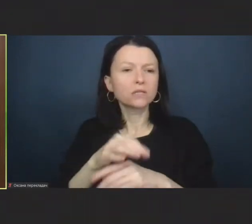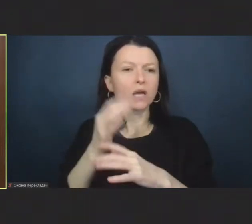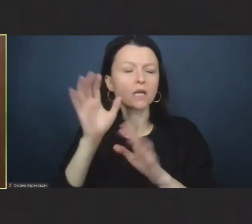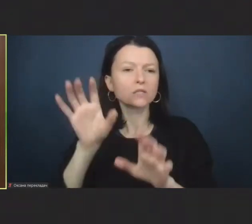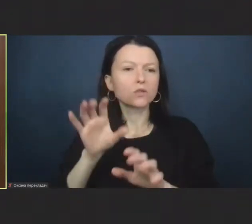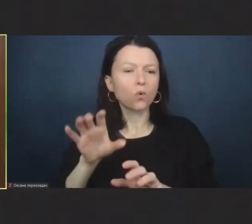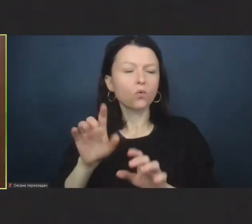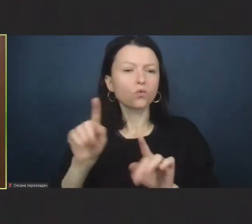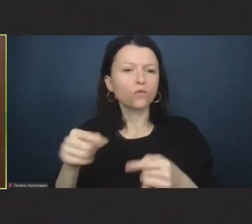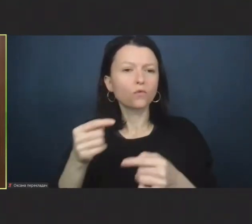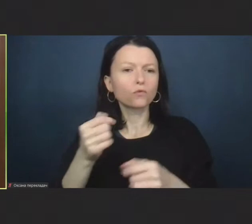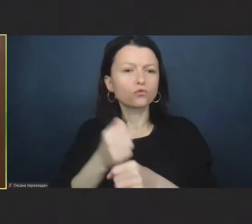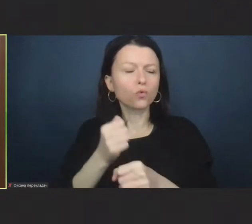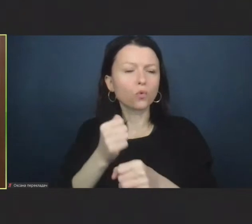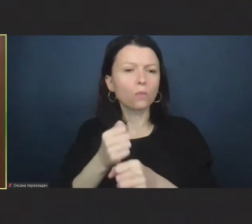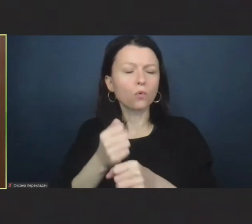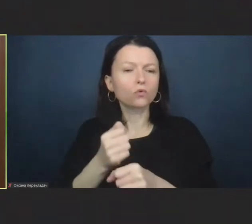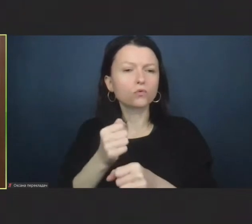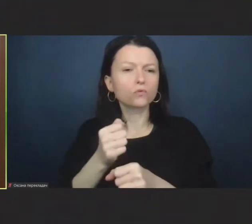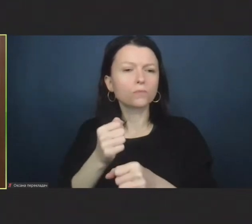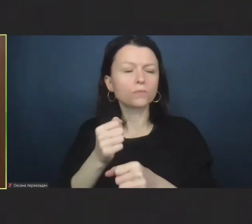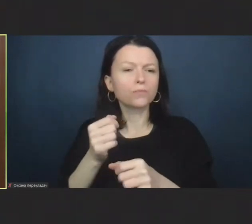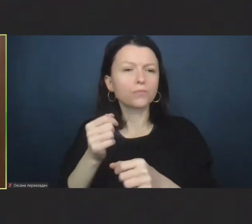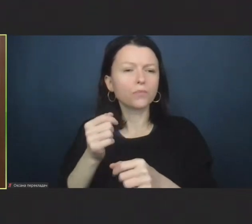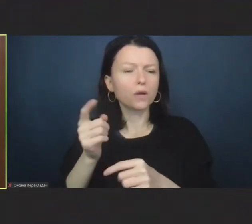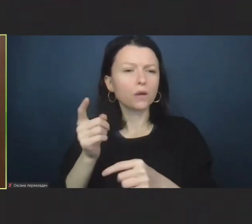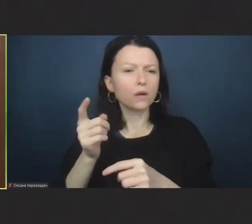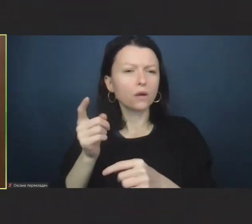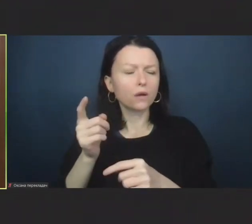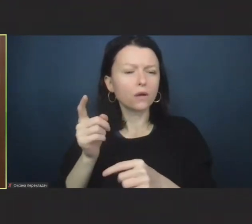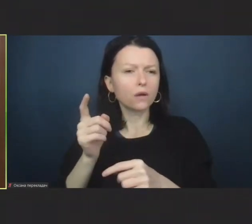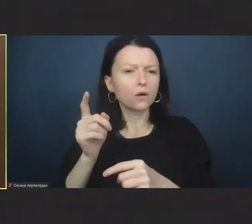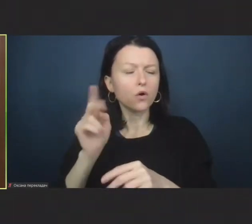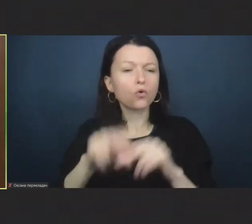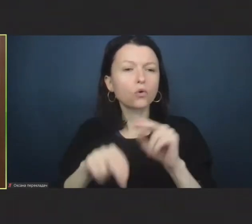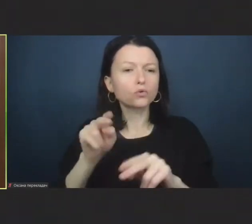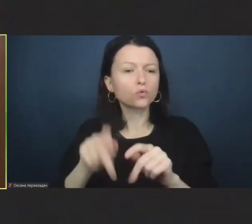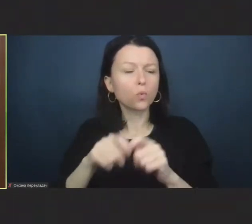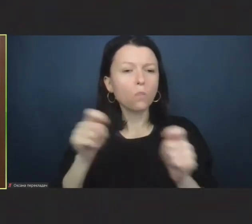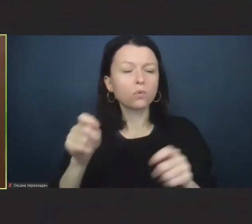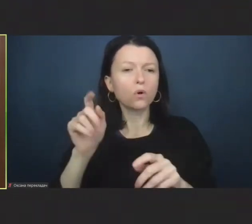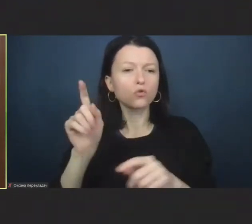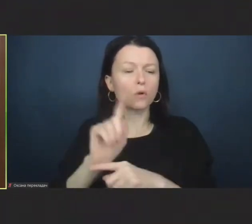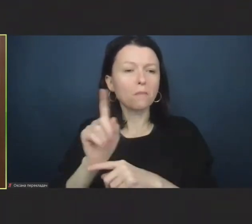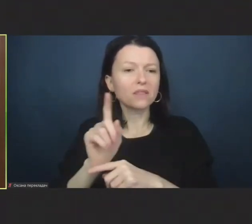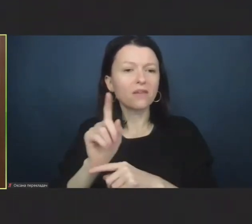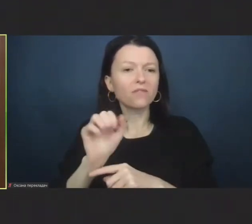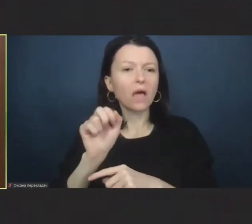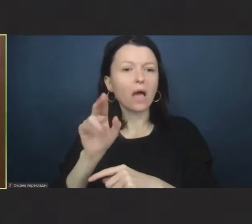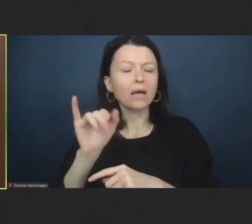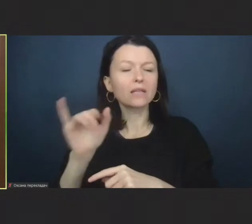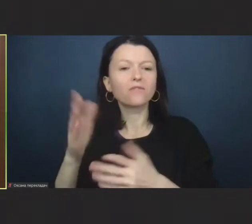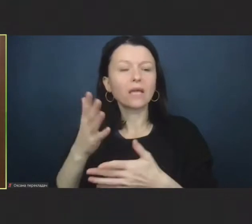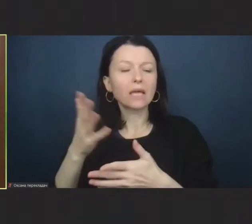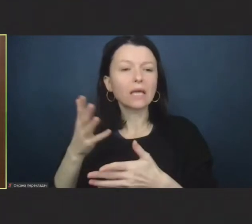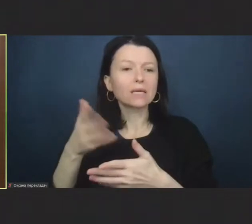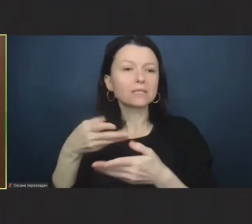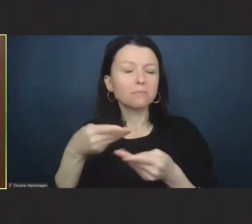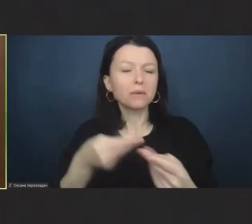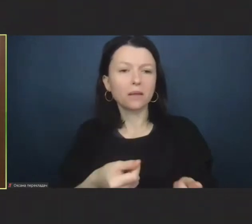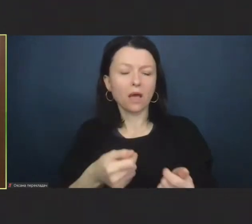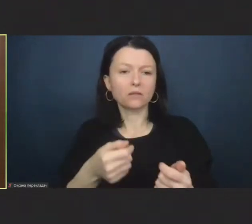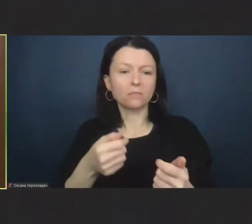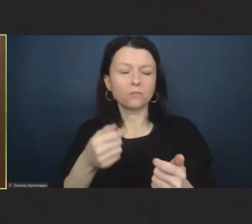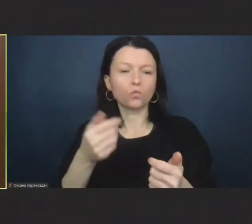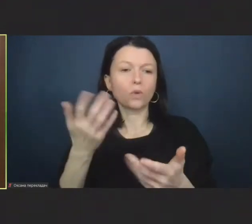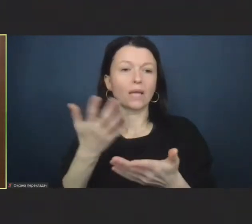Economy has suggested that they are working on the bylaws, a new charter that will be promoting the